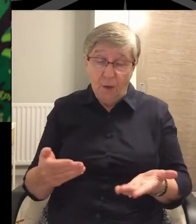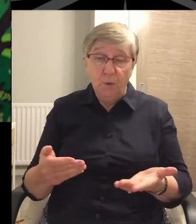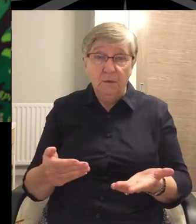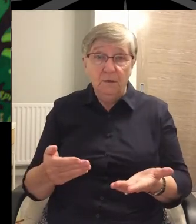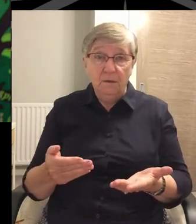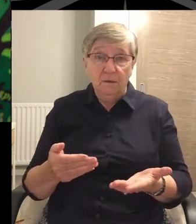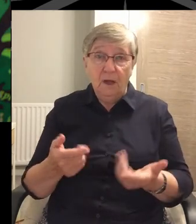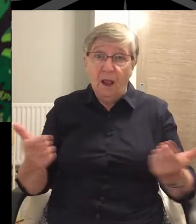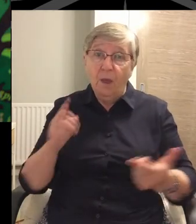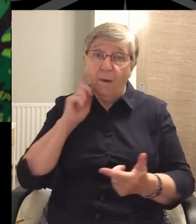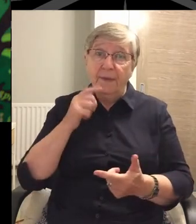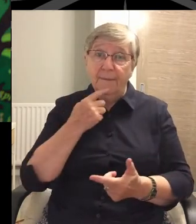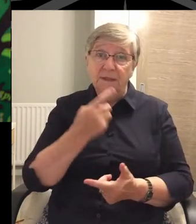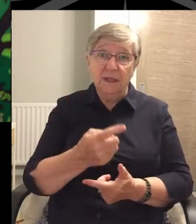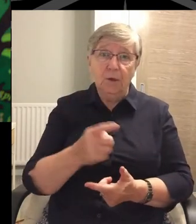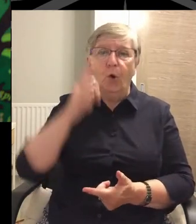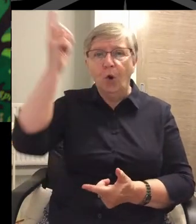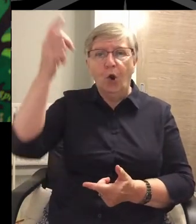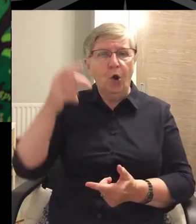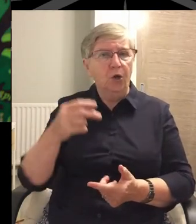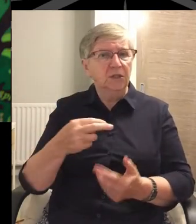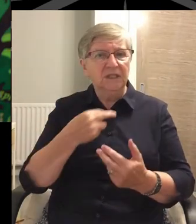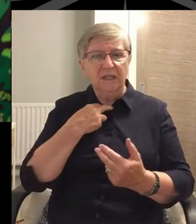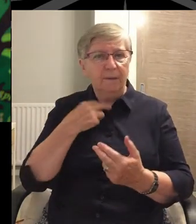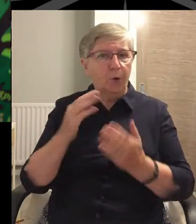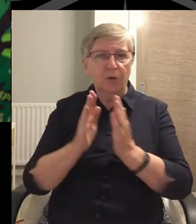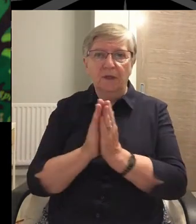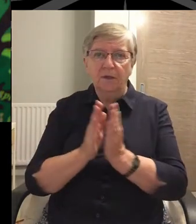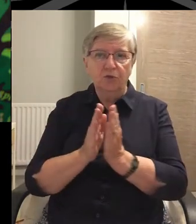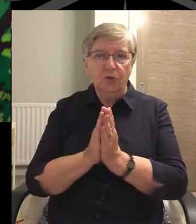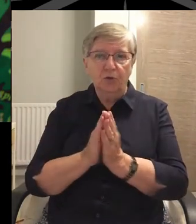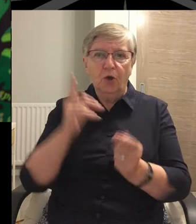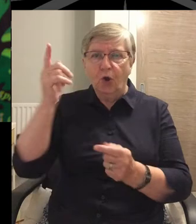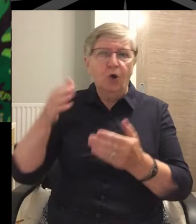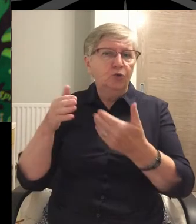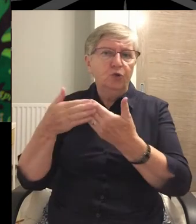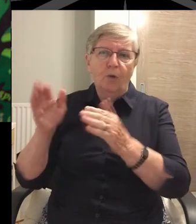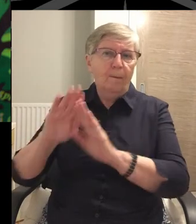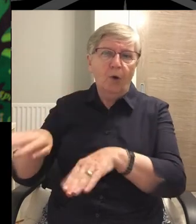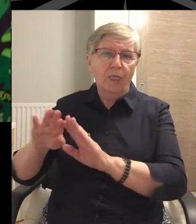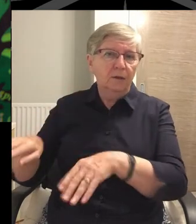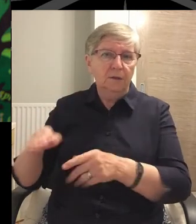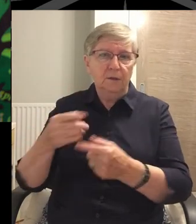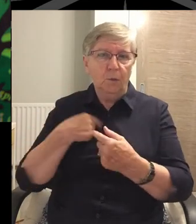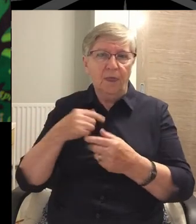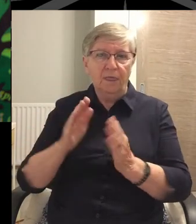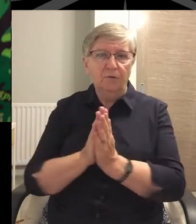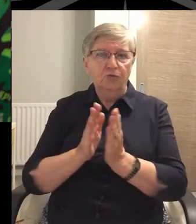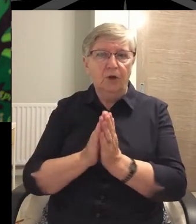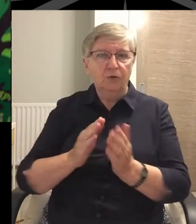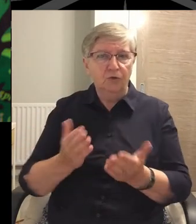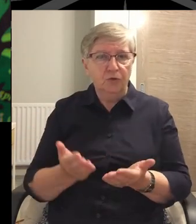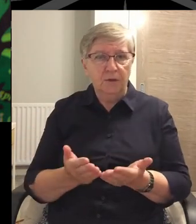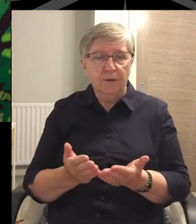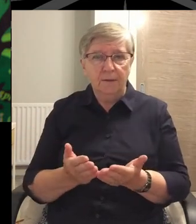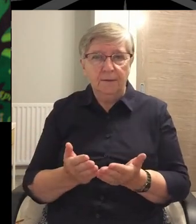Just like many in our day and age say, God's let the church down. God's not bothered with us.